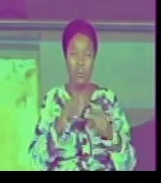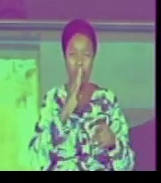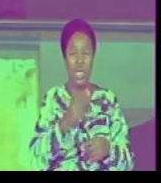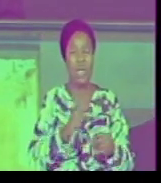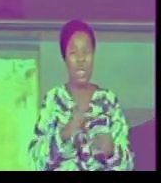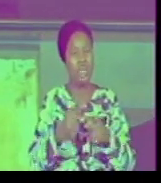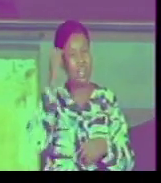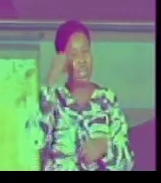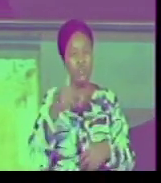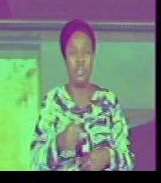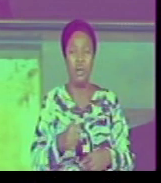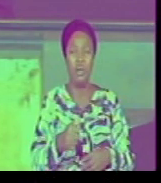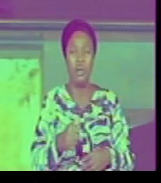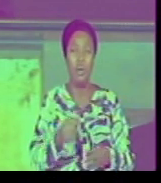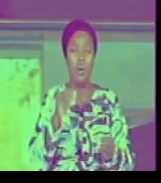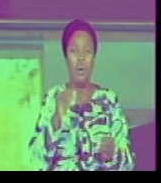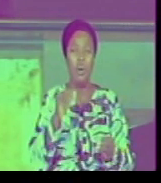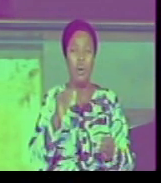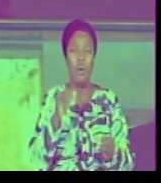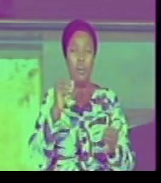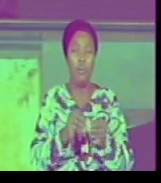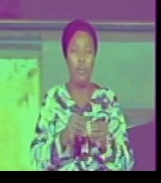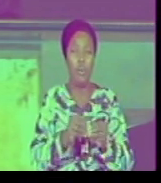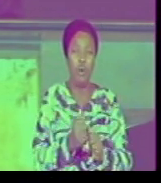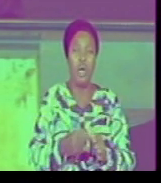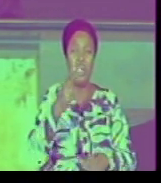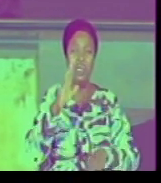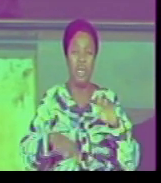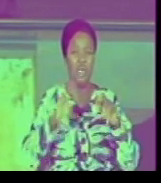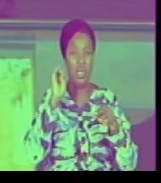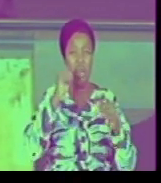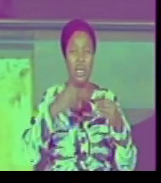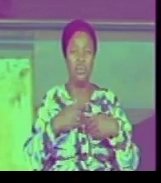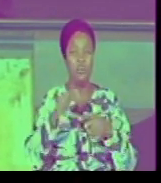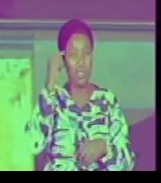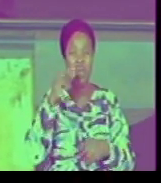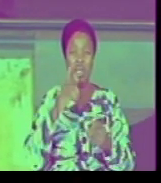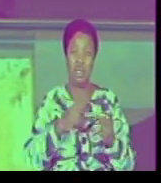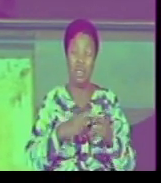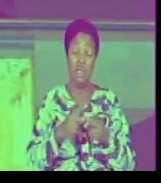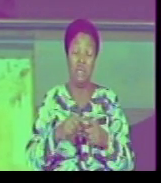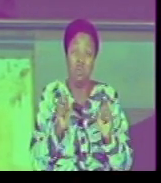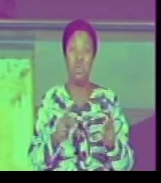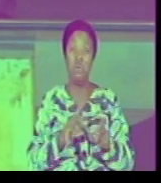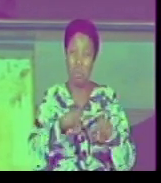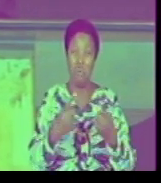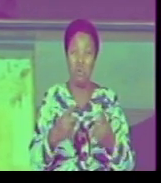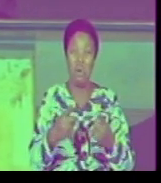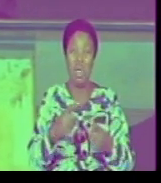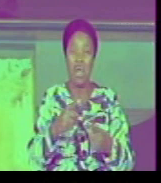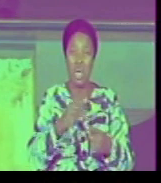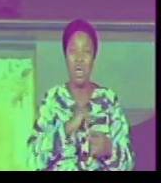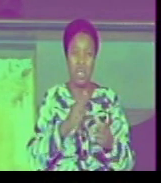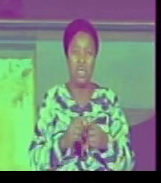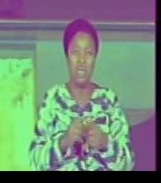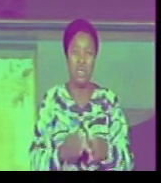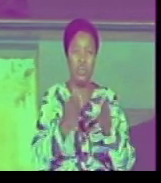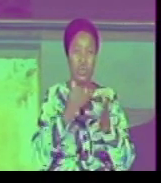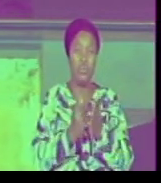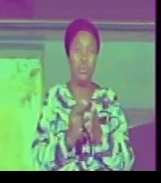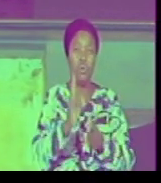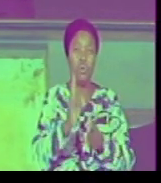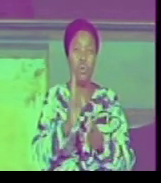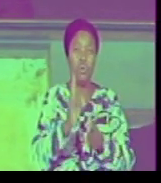more highly than the other thing. And I say, okay, go ahead, and we'll lift it up, and lift it up, and lift it